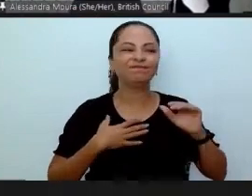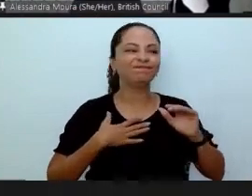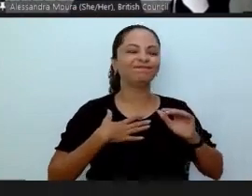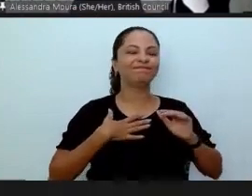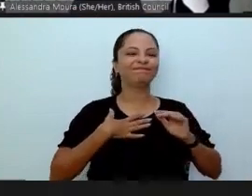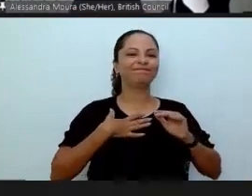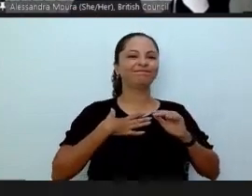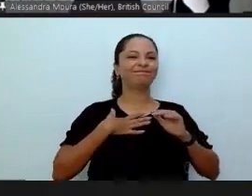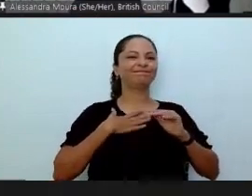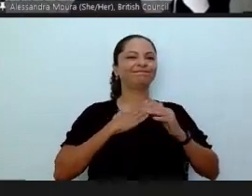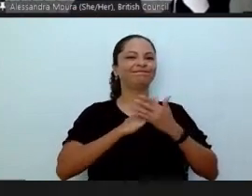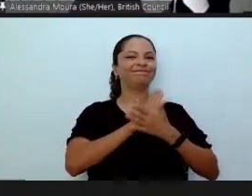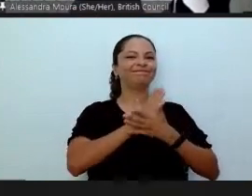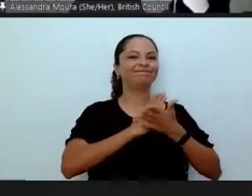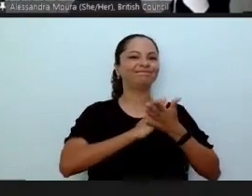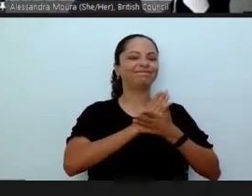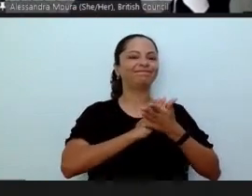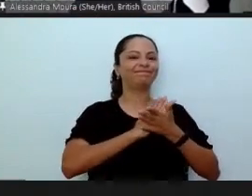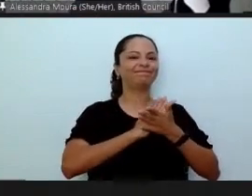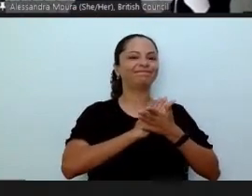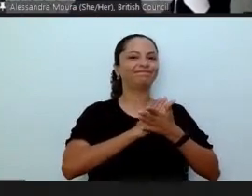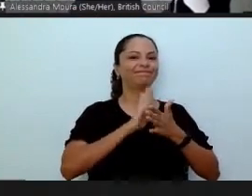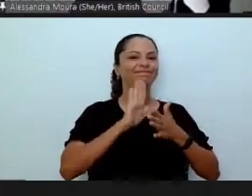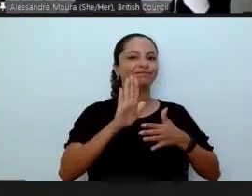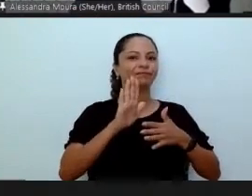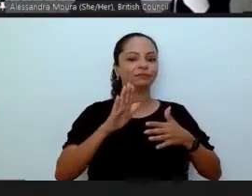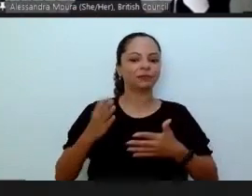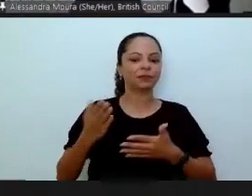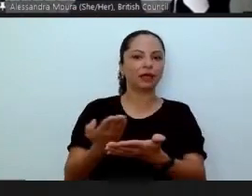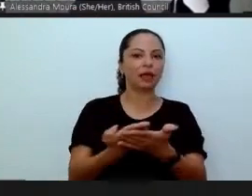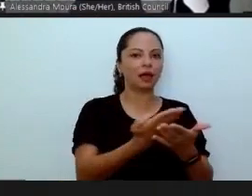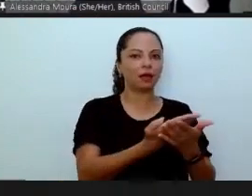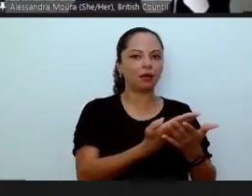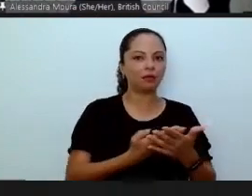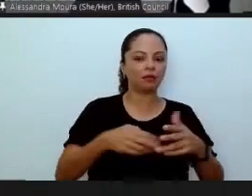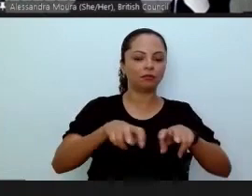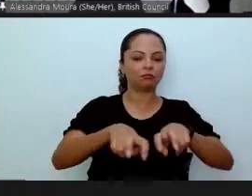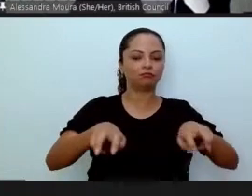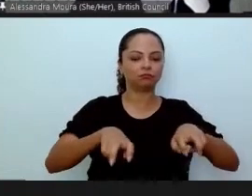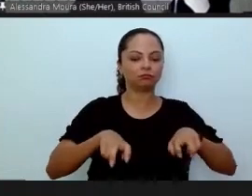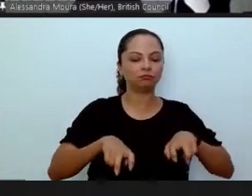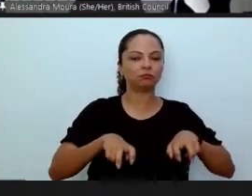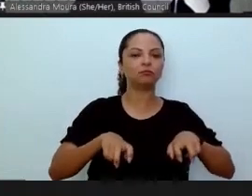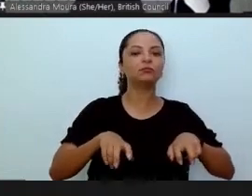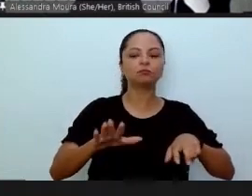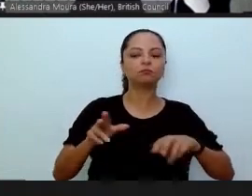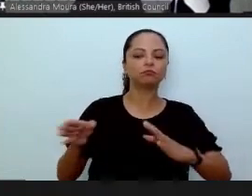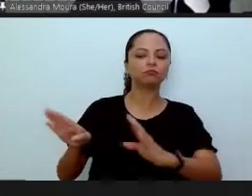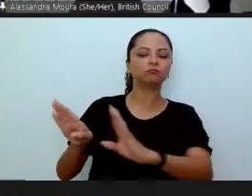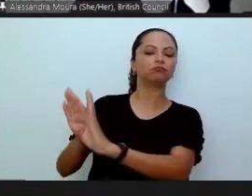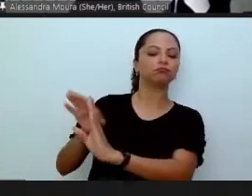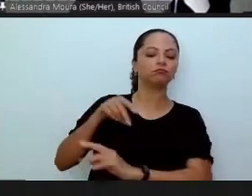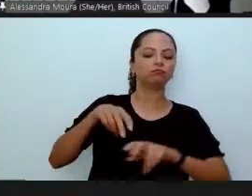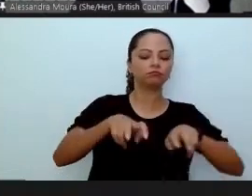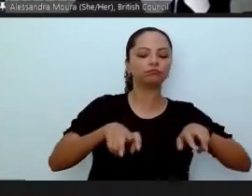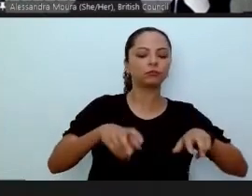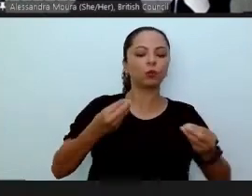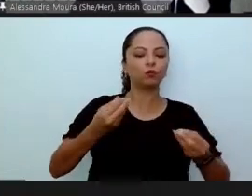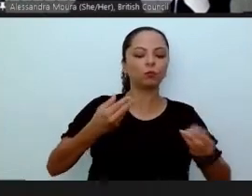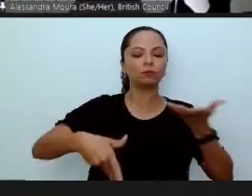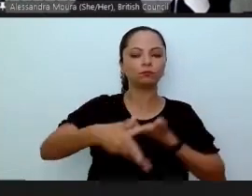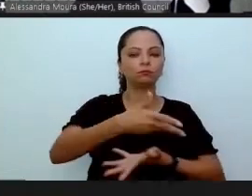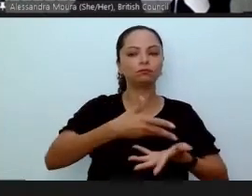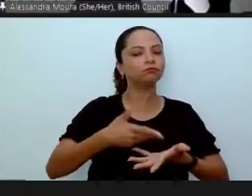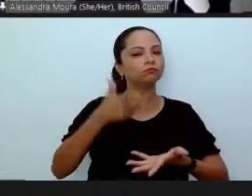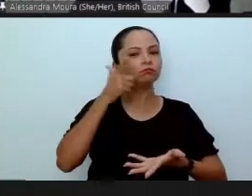what makes things work in a lot of times, and building this community, the supportive community where the